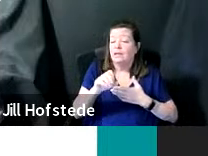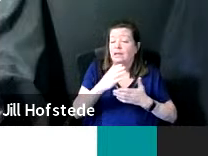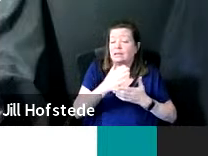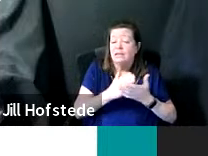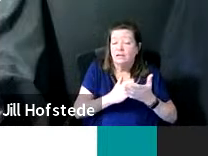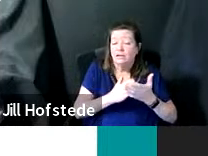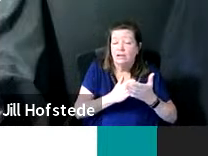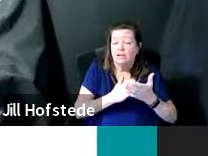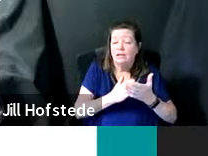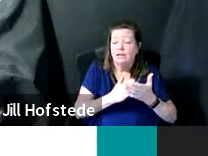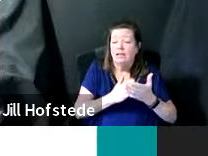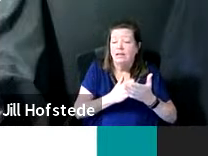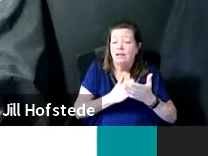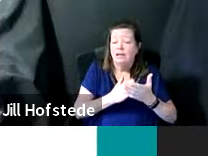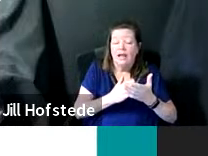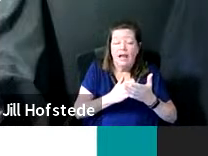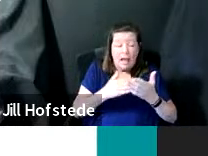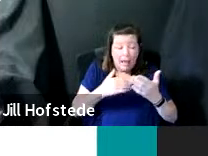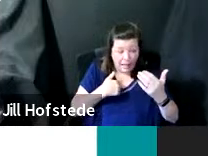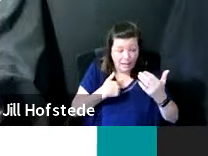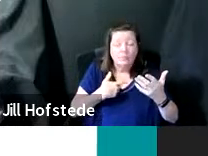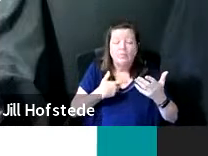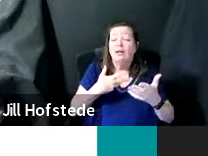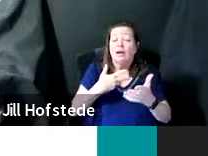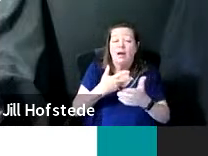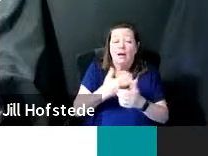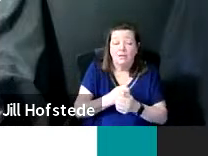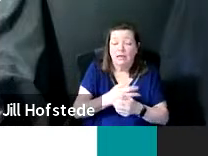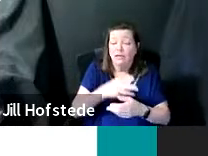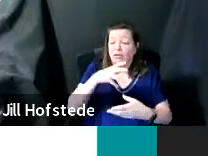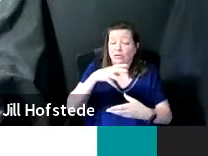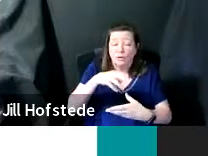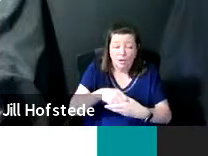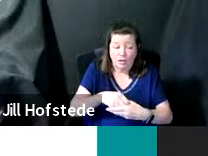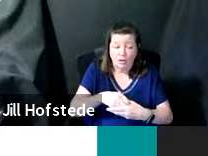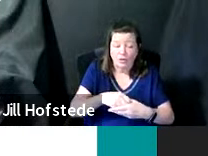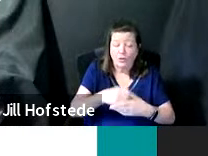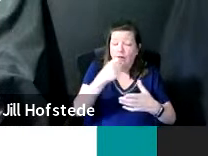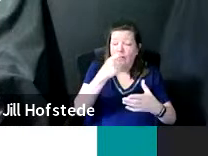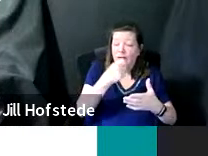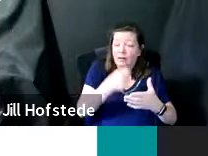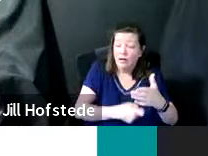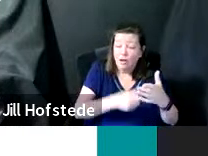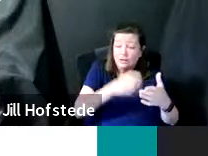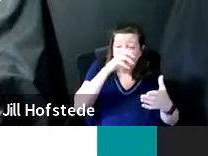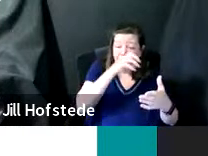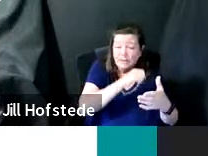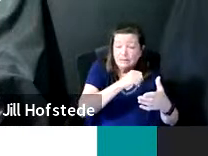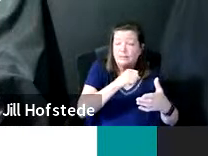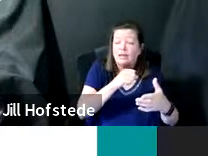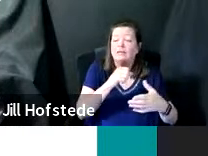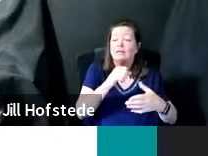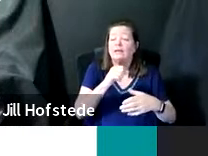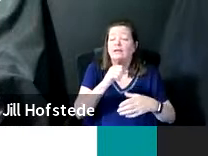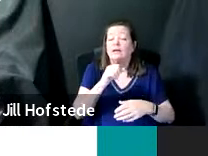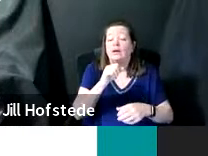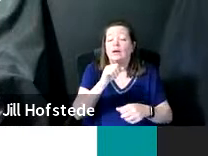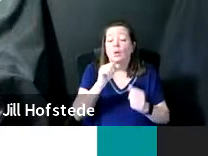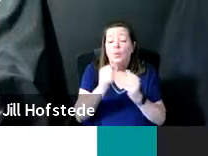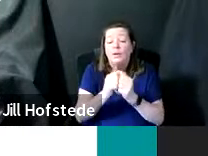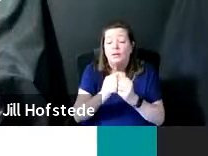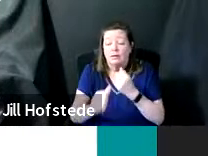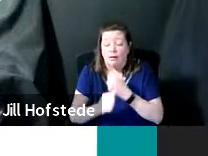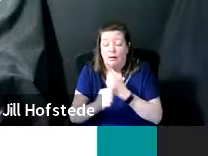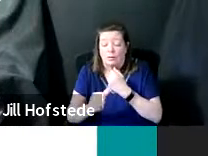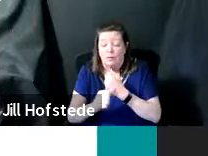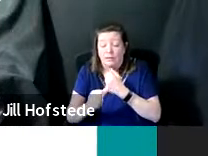been updated to include both the cost estimate work with our risk assessment that we